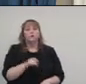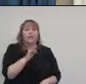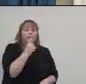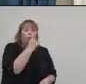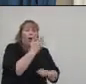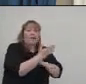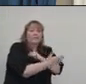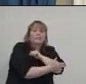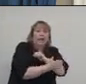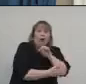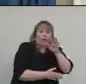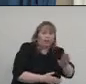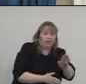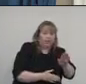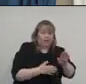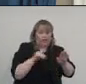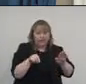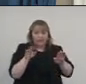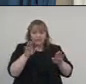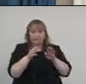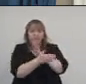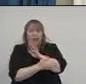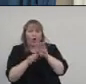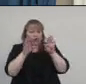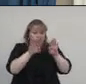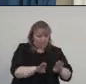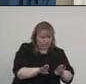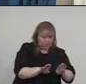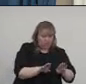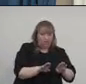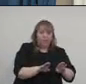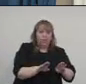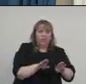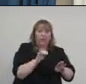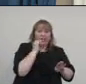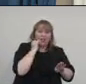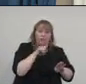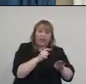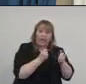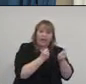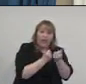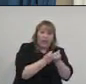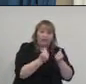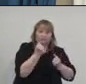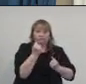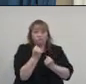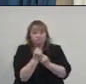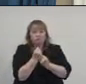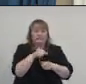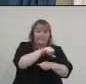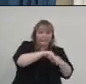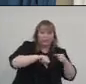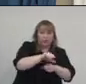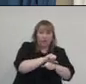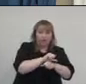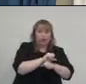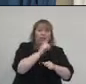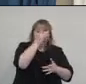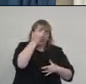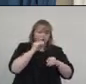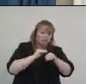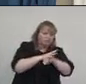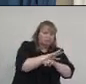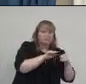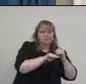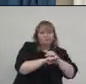Okay, Michael, I gotta interrupt you. I'm sorry. Can you please speak into your handset because I'm having trouble hearing you on the speakerphone?